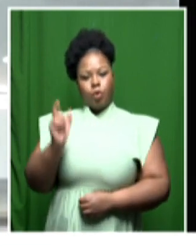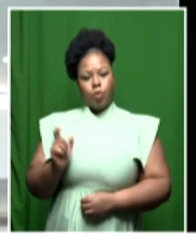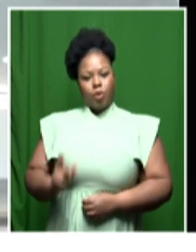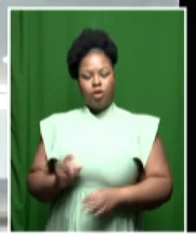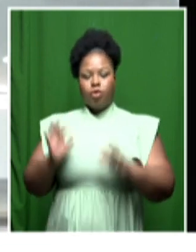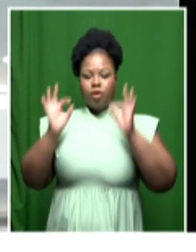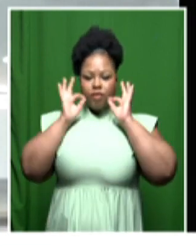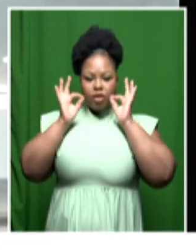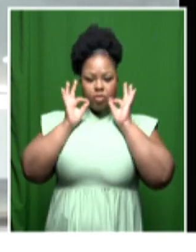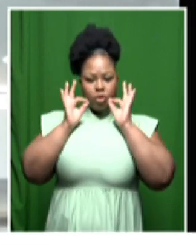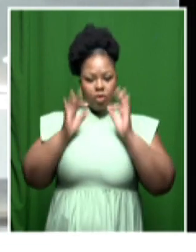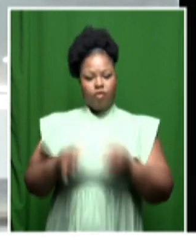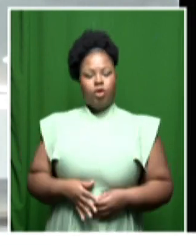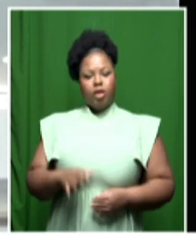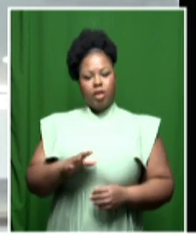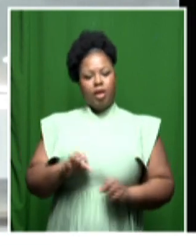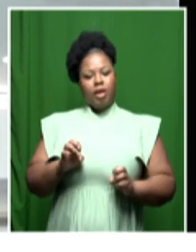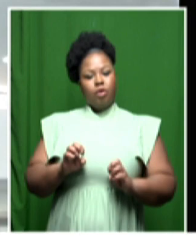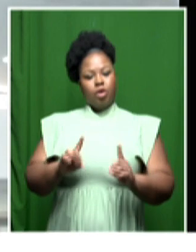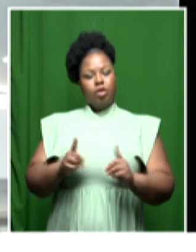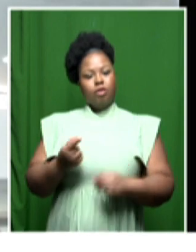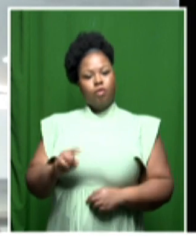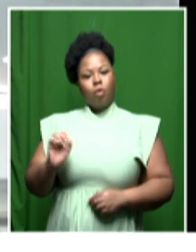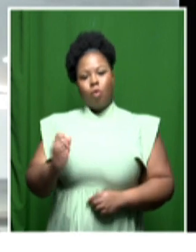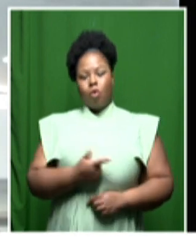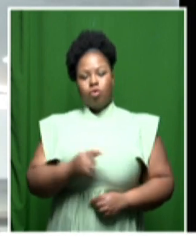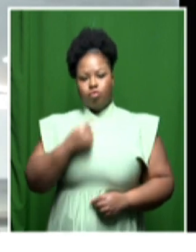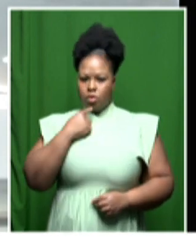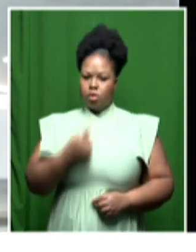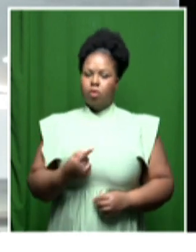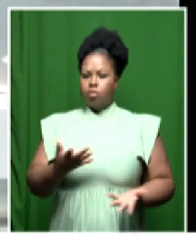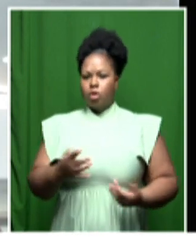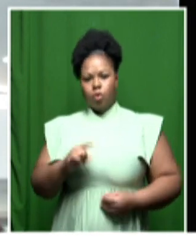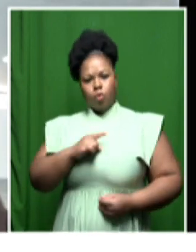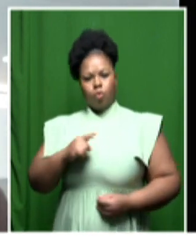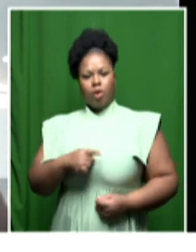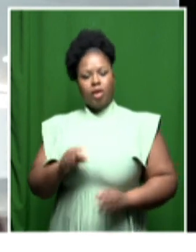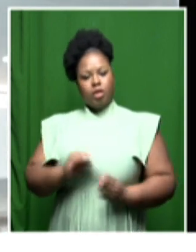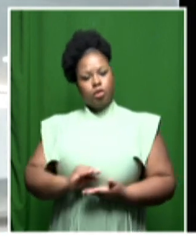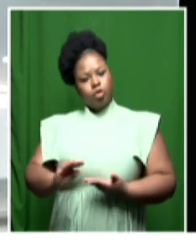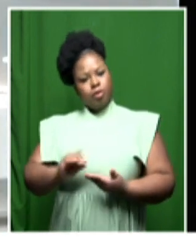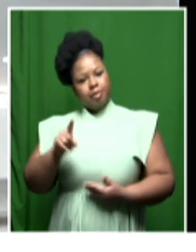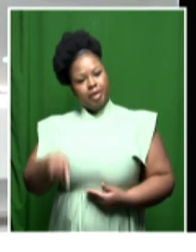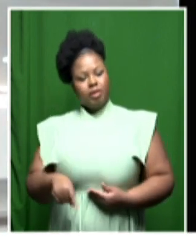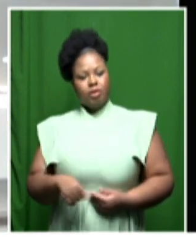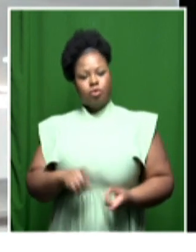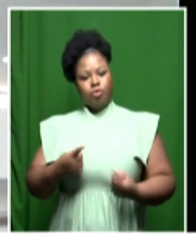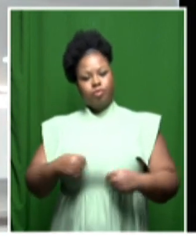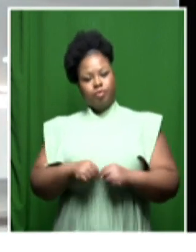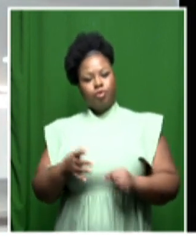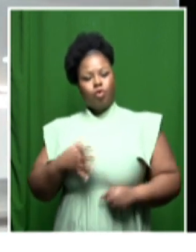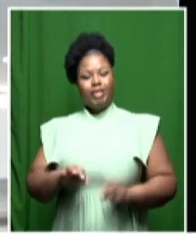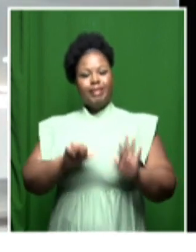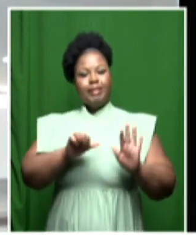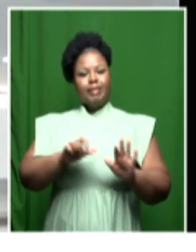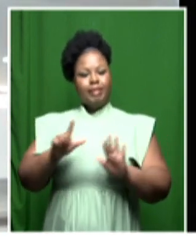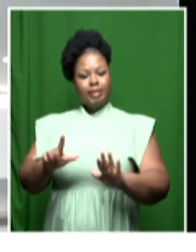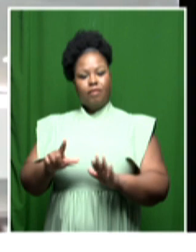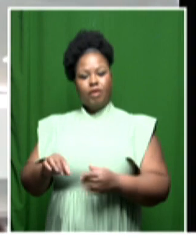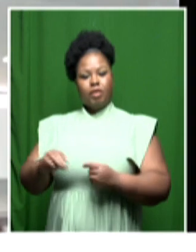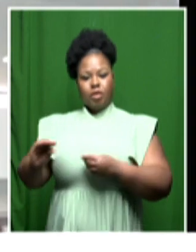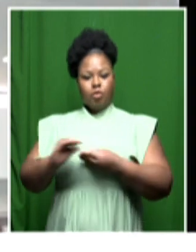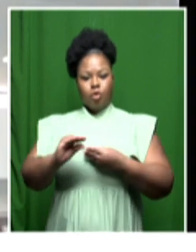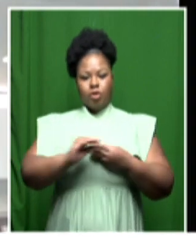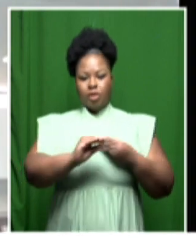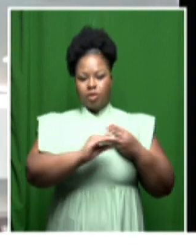our Facebook page on EdForAll to tell us why they are deserving of this sponsorship. And we're looking for 67 sponsors